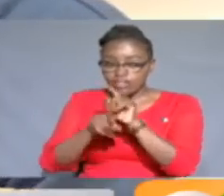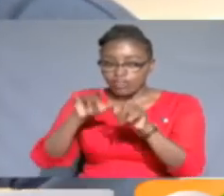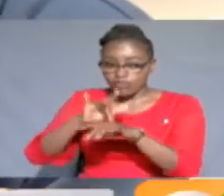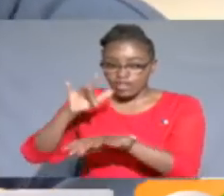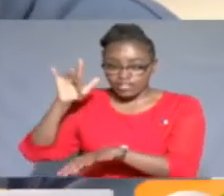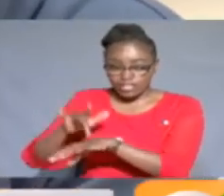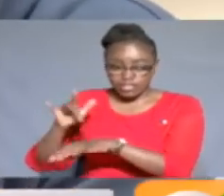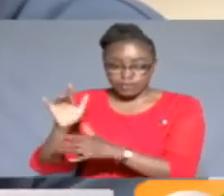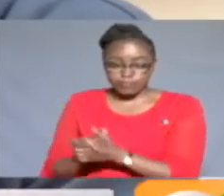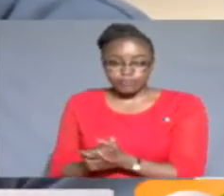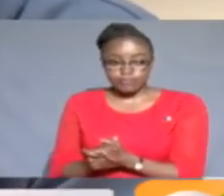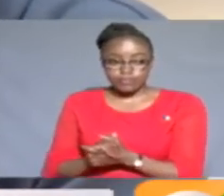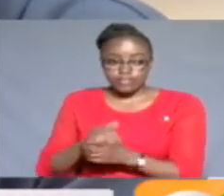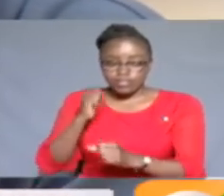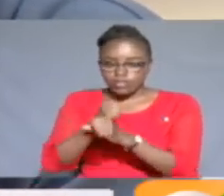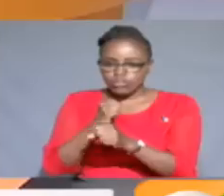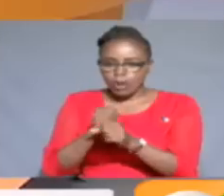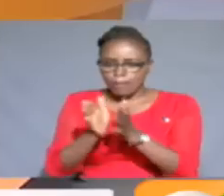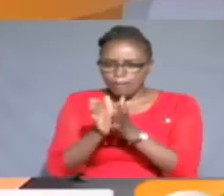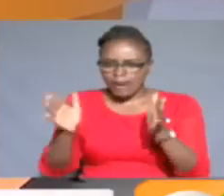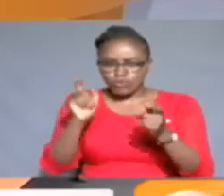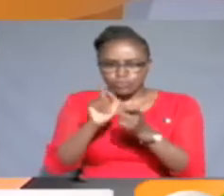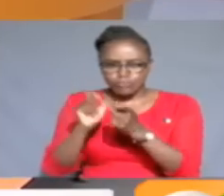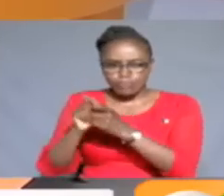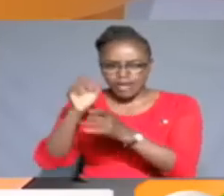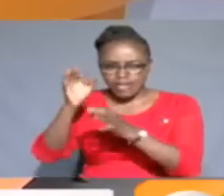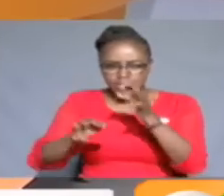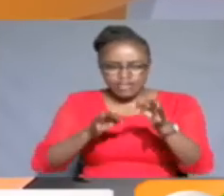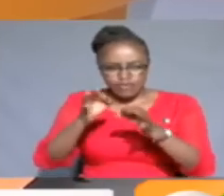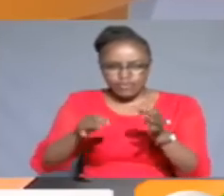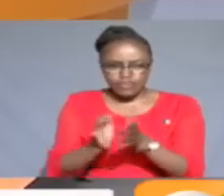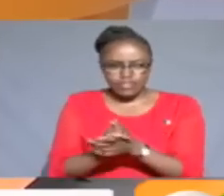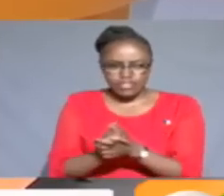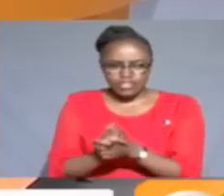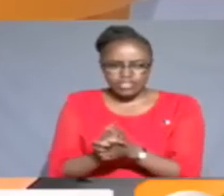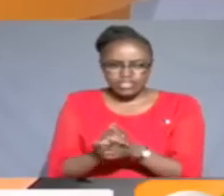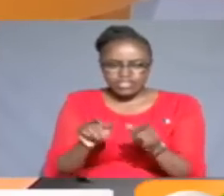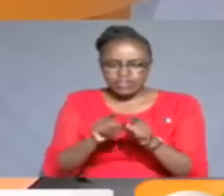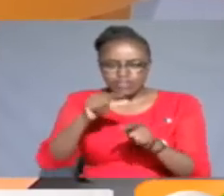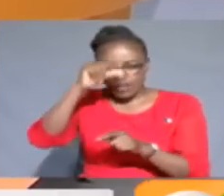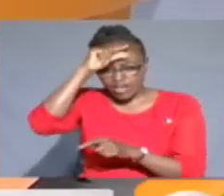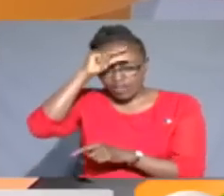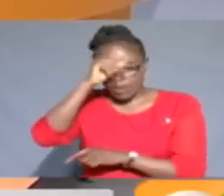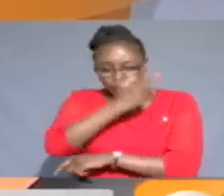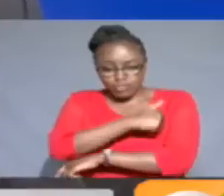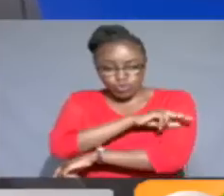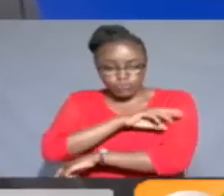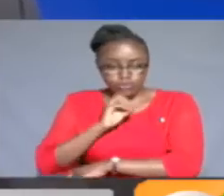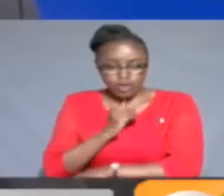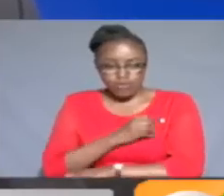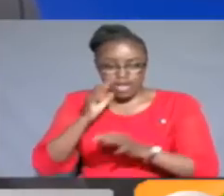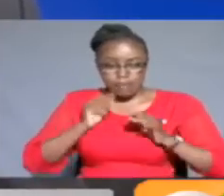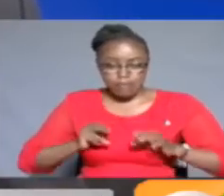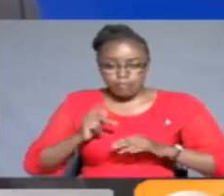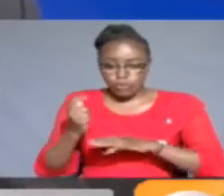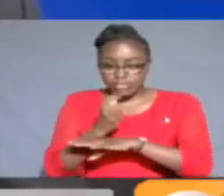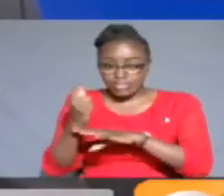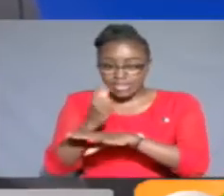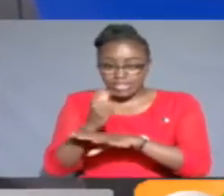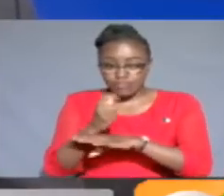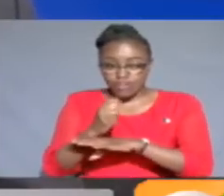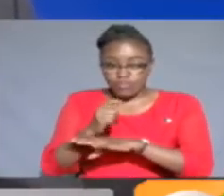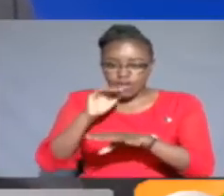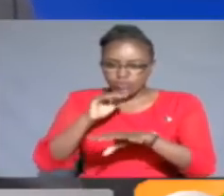model. Yeah. Thank you. We can do public screening if you put it together, even in our government hospitals. If people are trained under